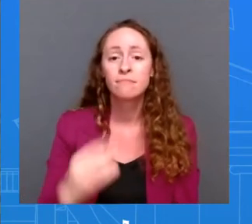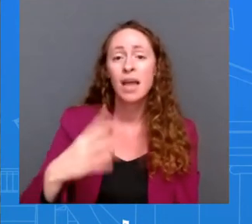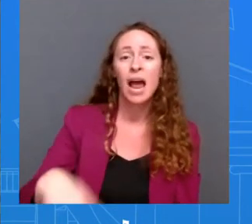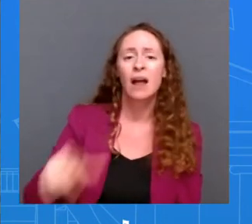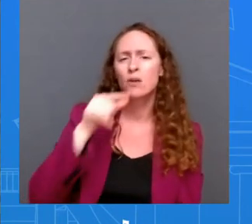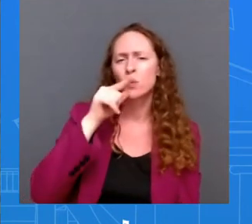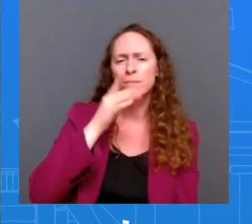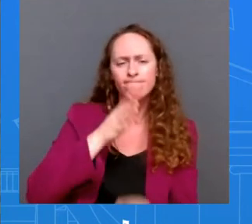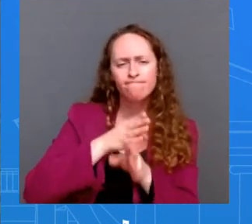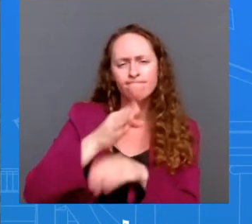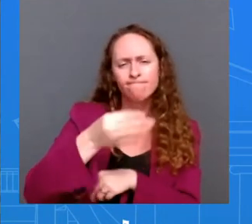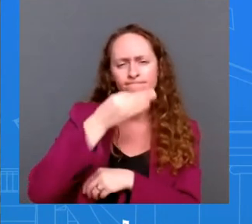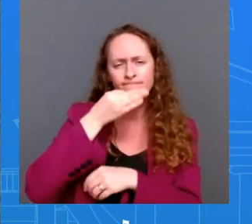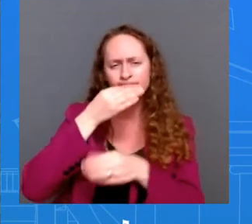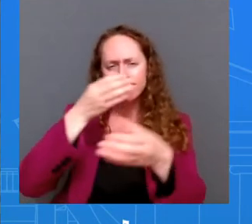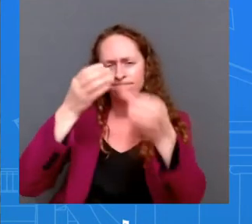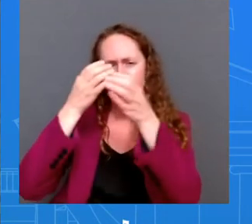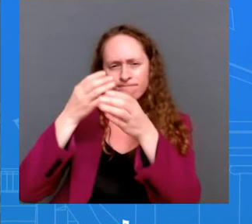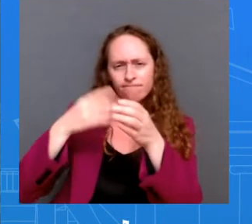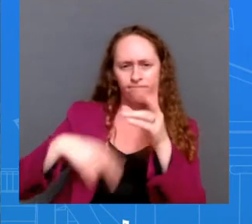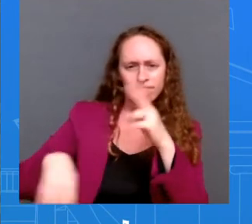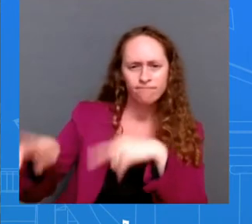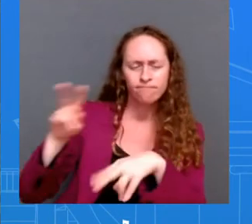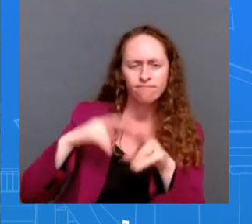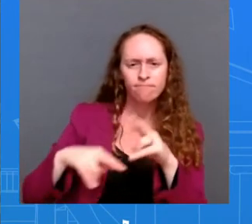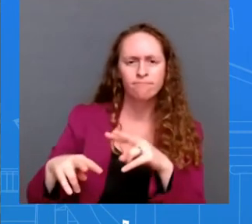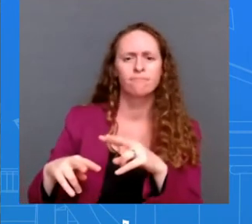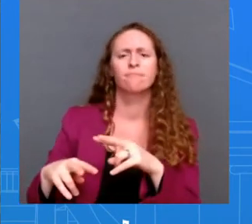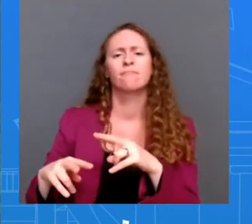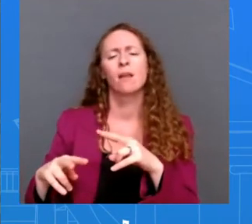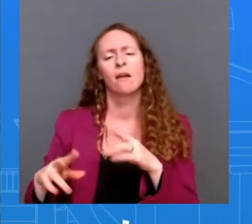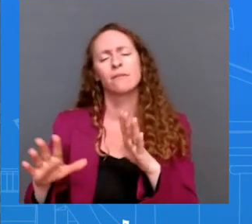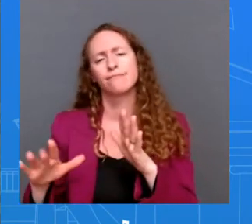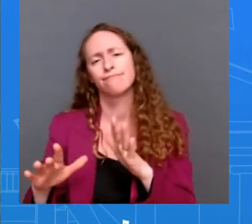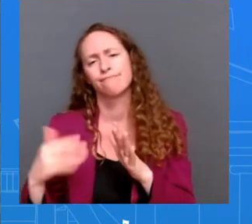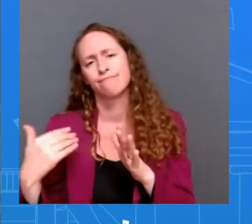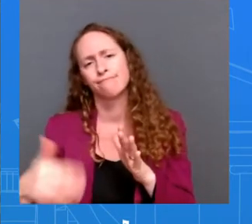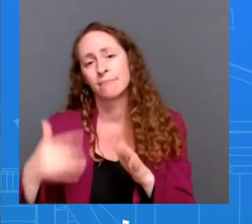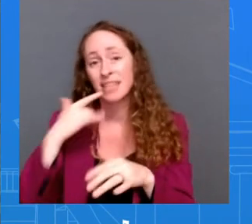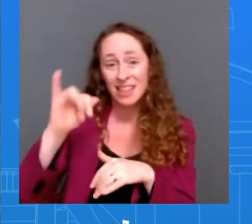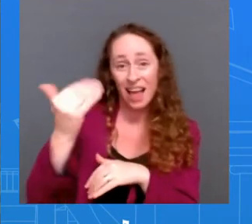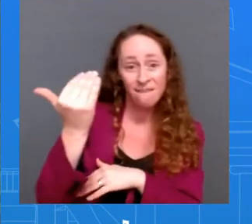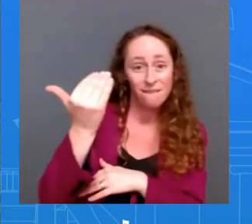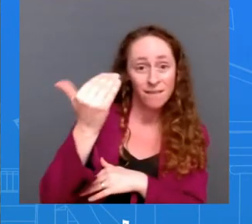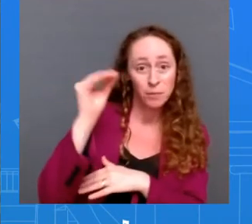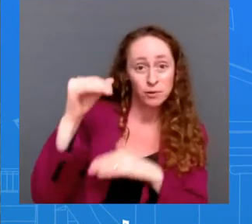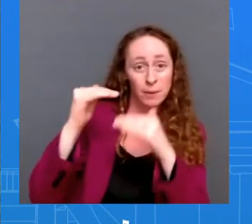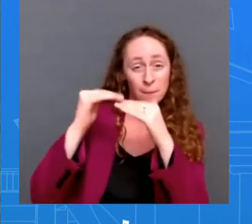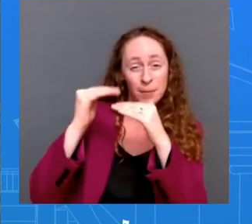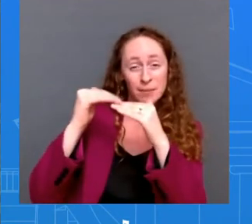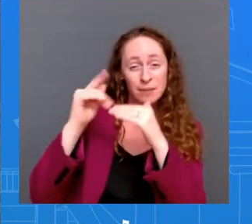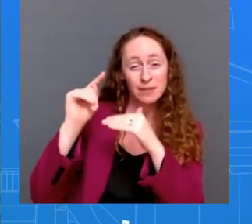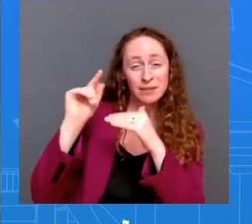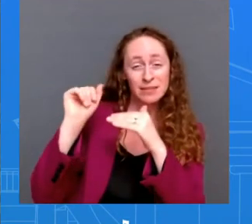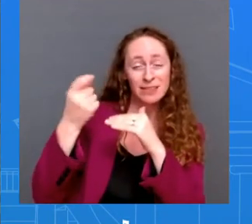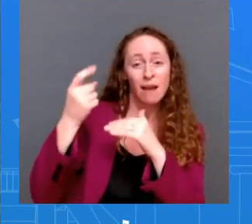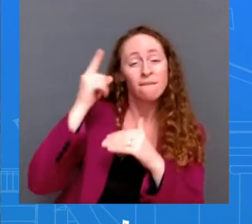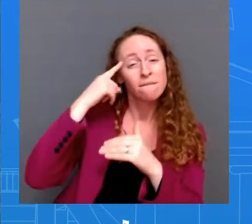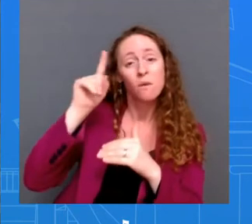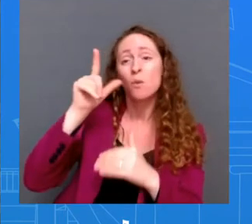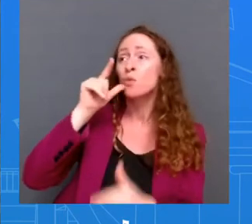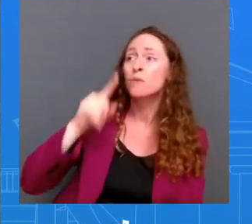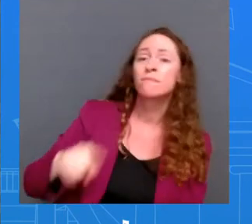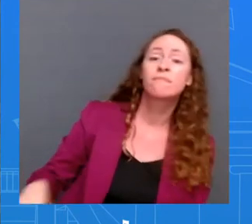that 15% on corporate corporate businesses is going to make